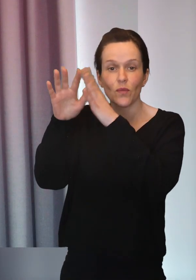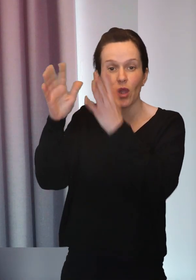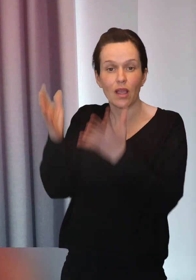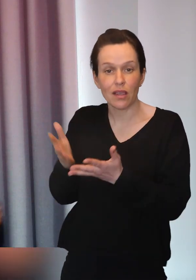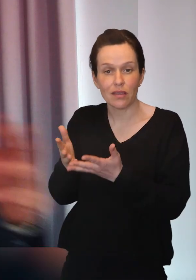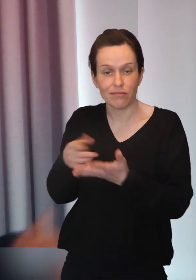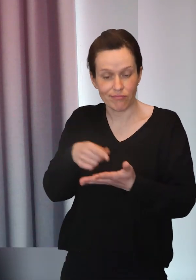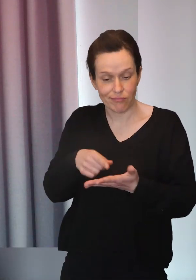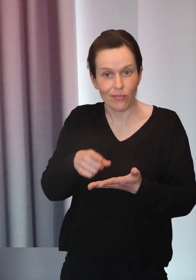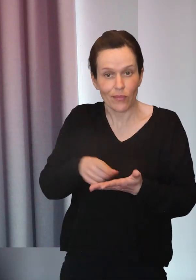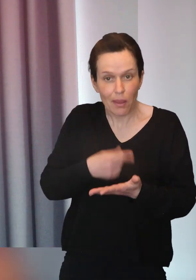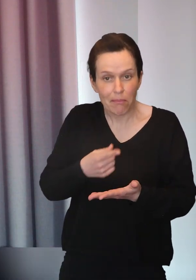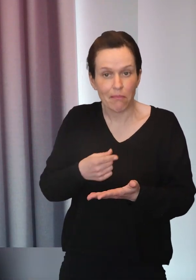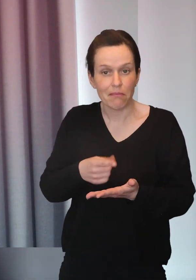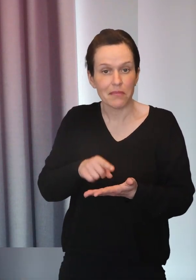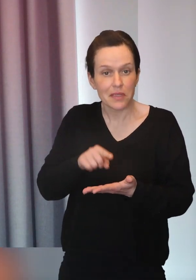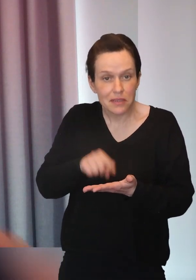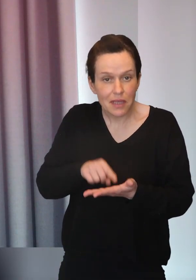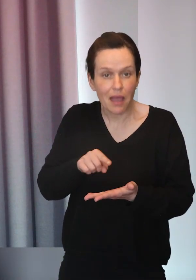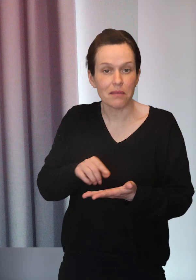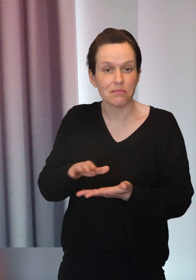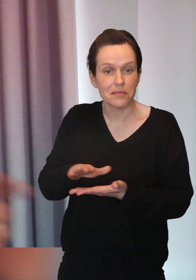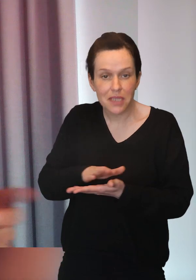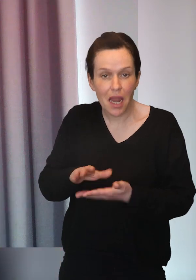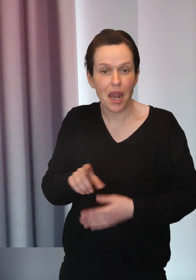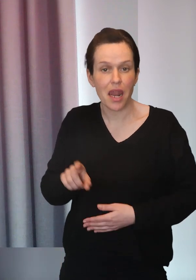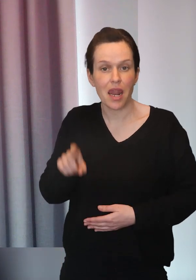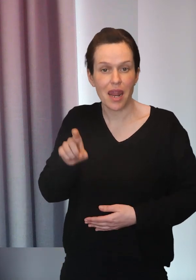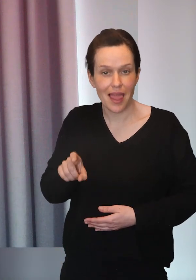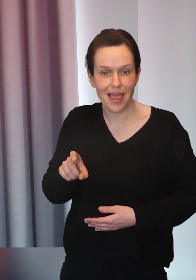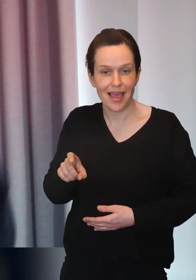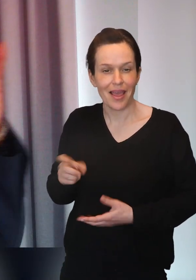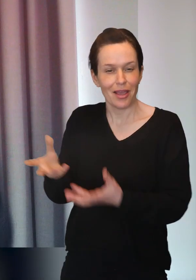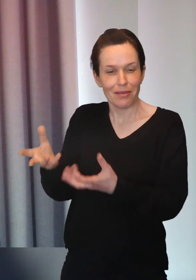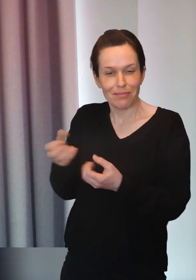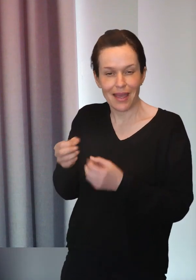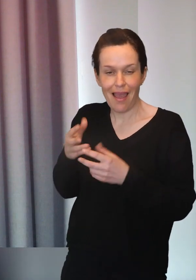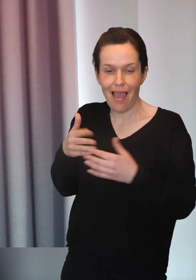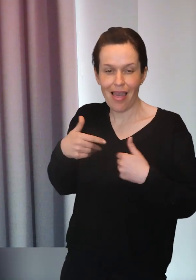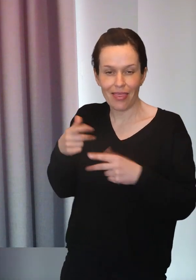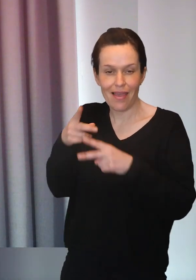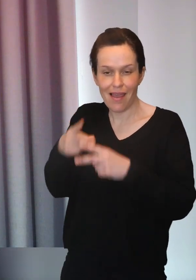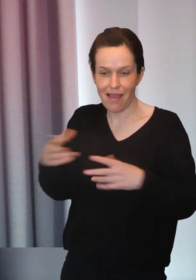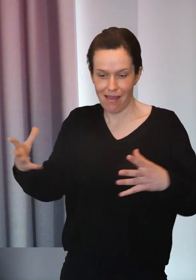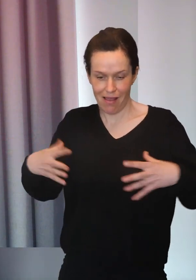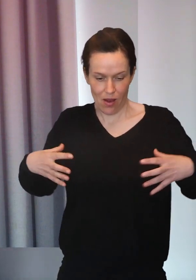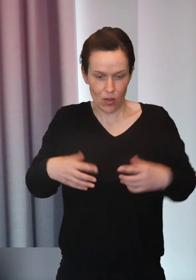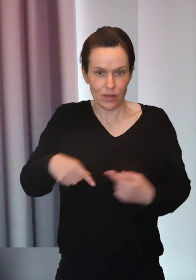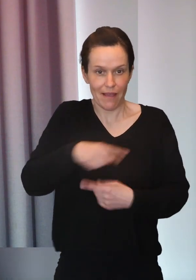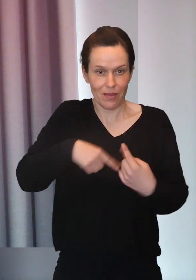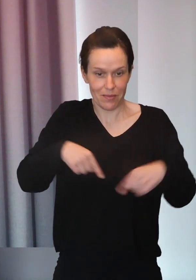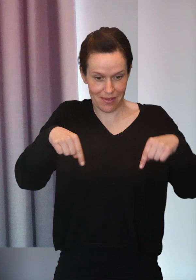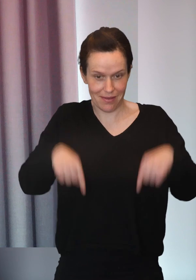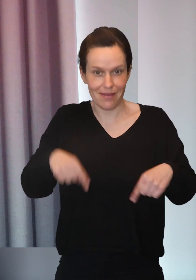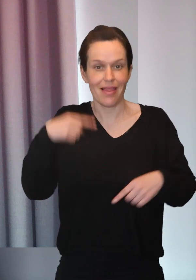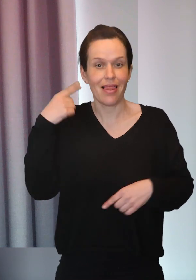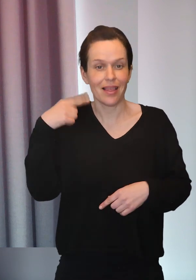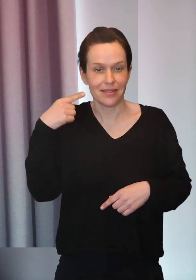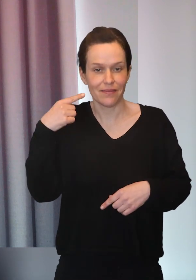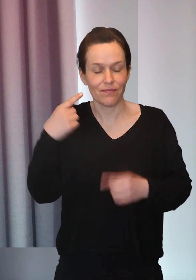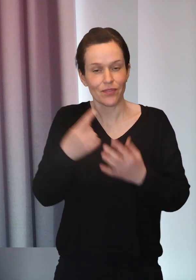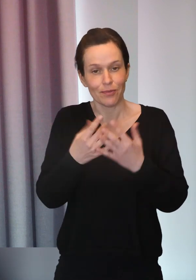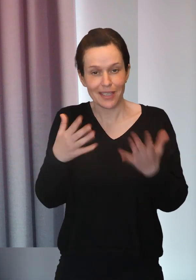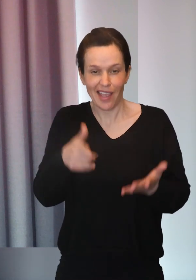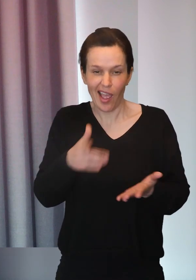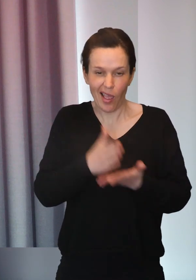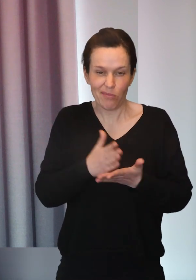Imagine a world where every swipe, tap, scan, click, or prompt brings healthcare closer to every home and corner of London.